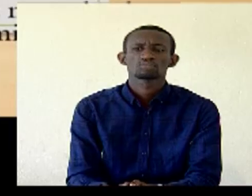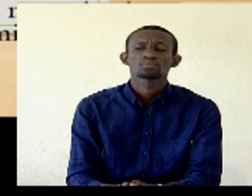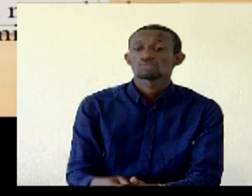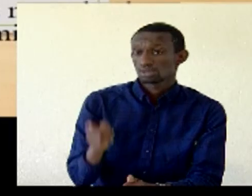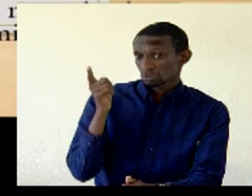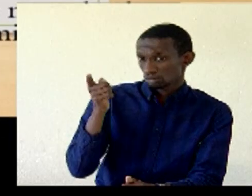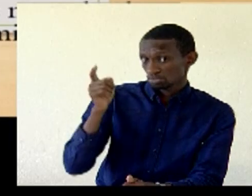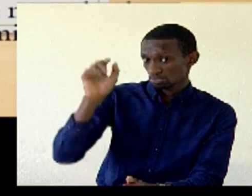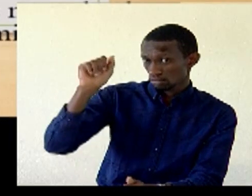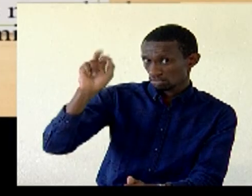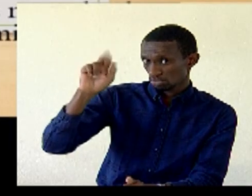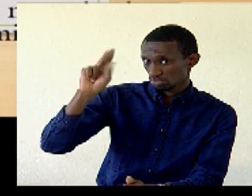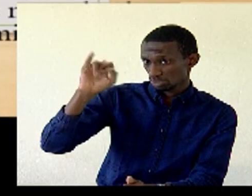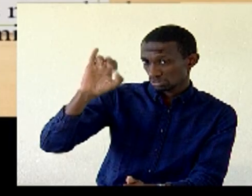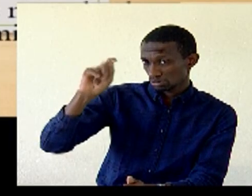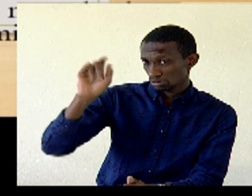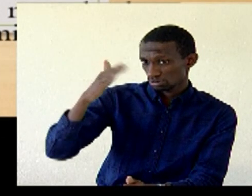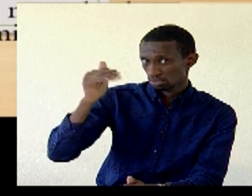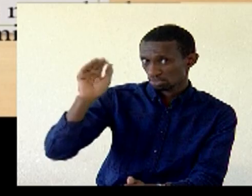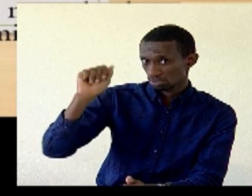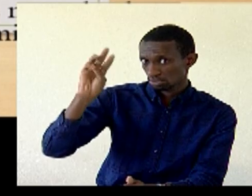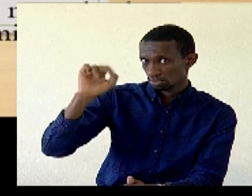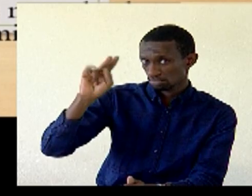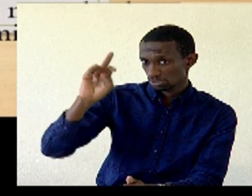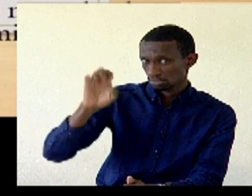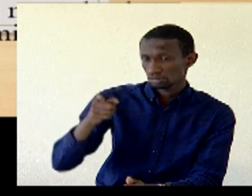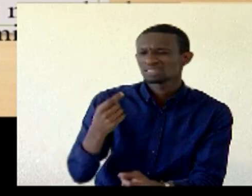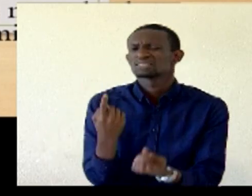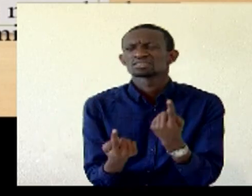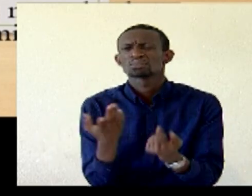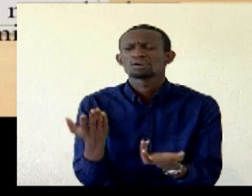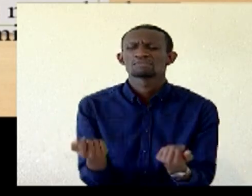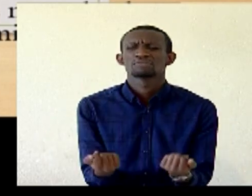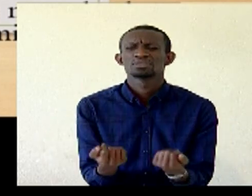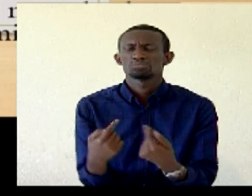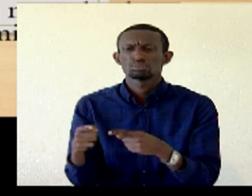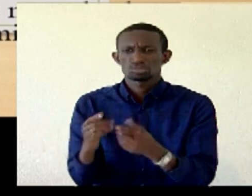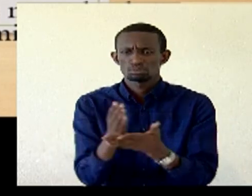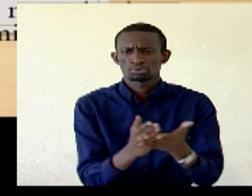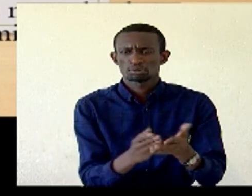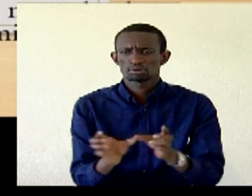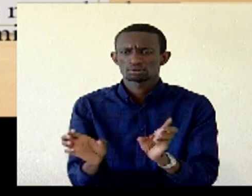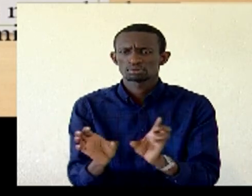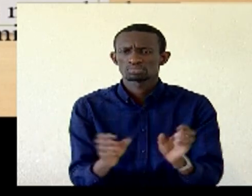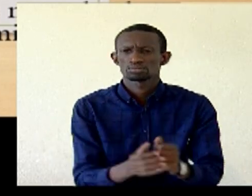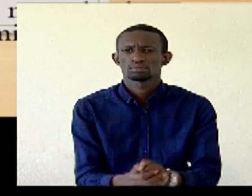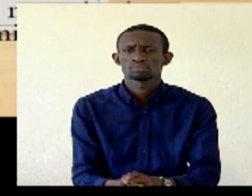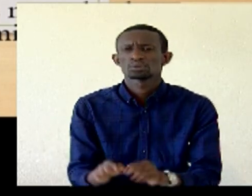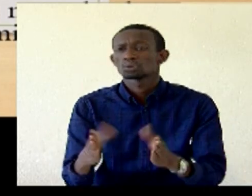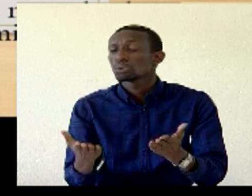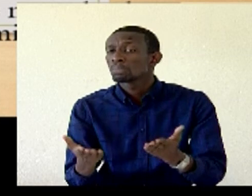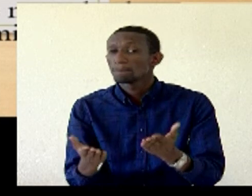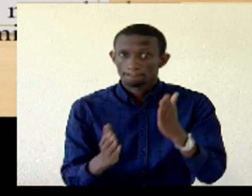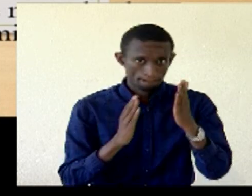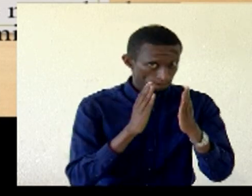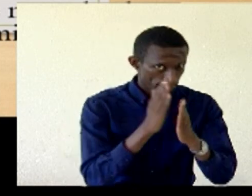allied amines, some of them, they may have substituted either directly